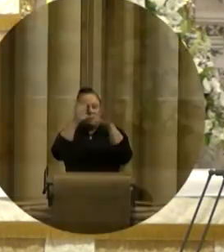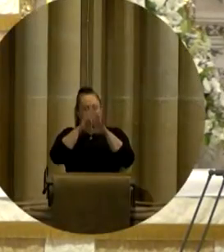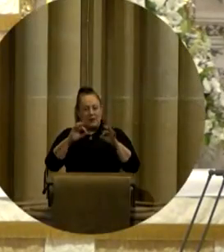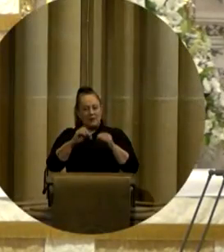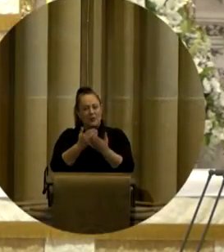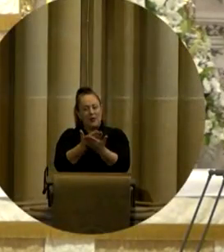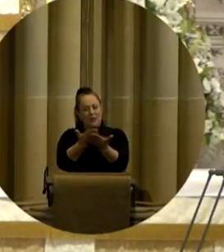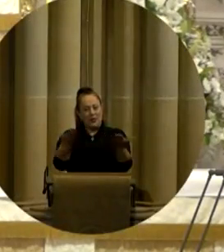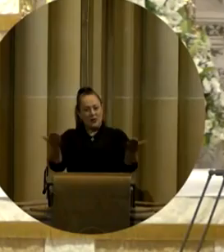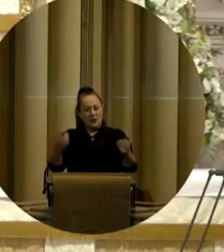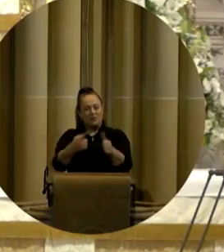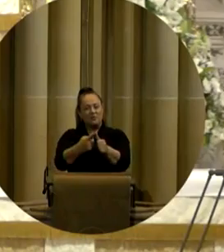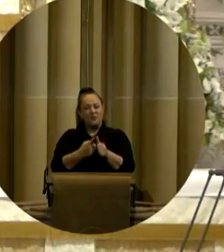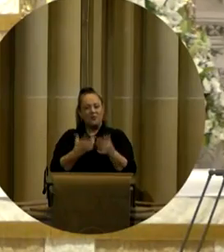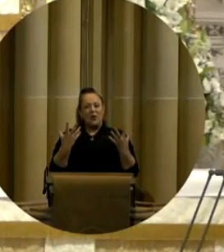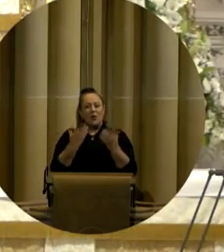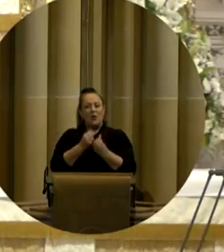Peace be with you.